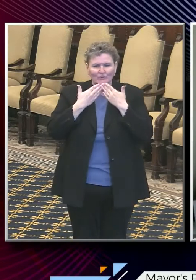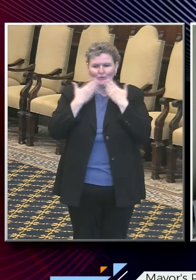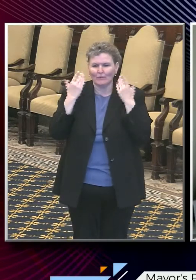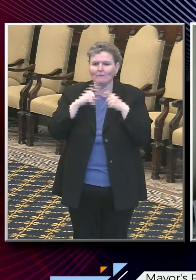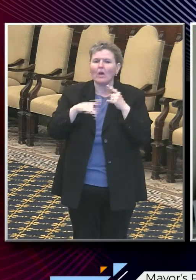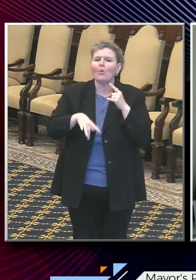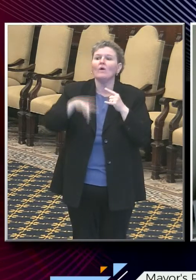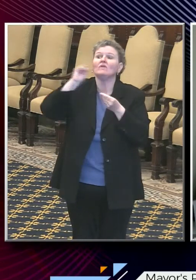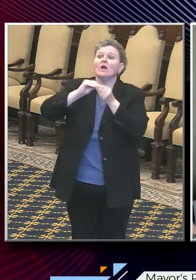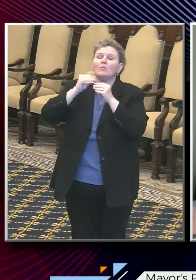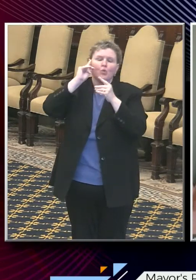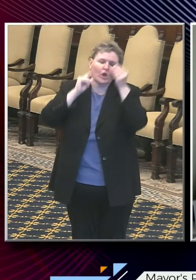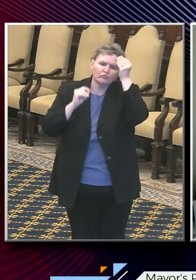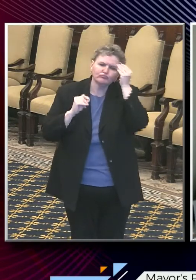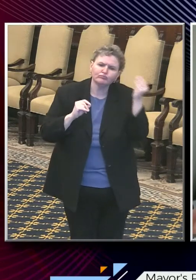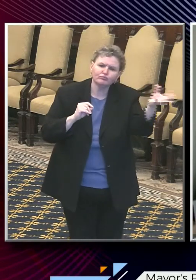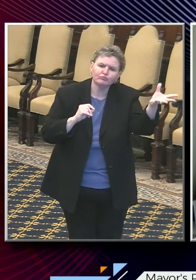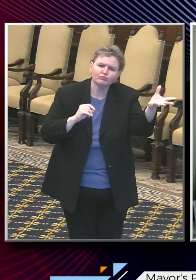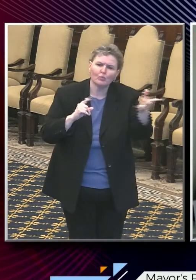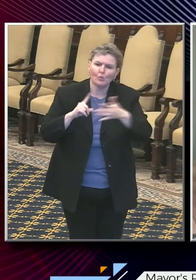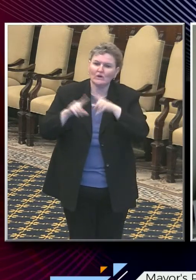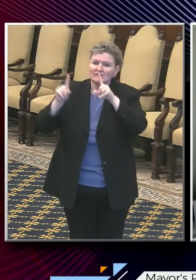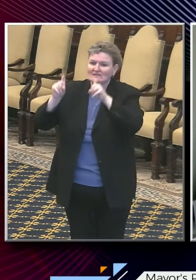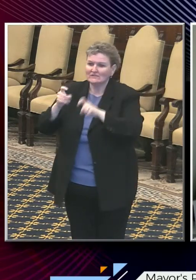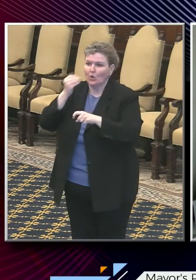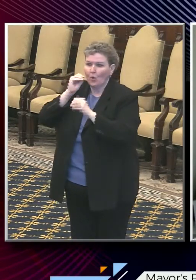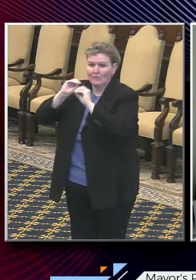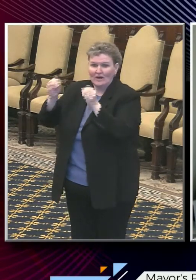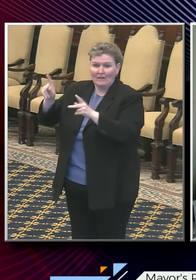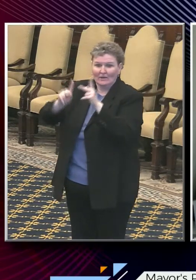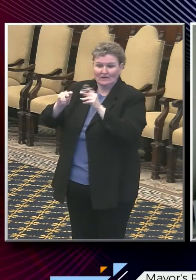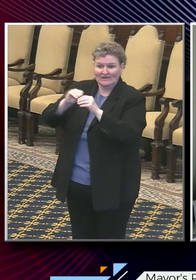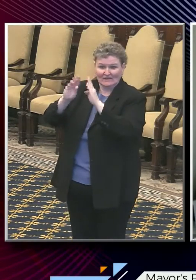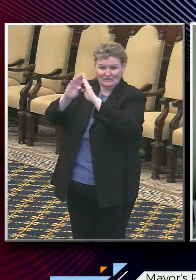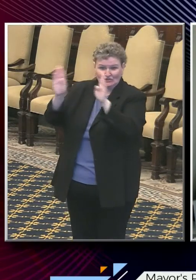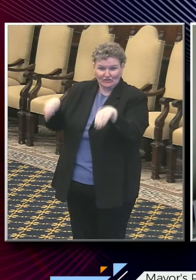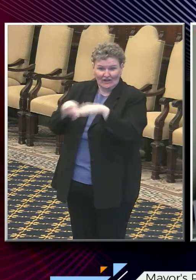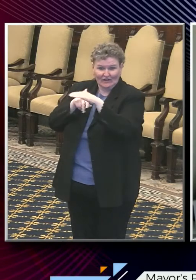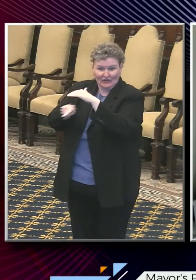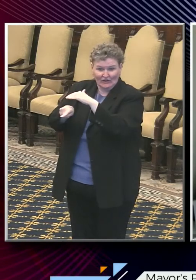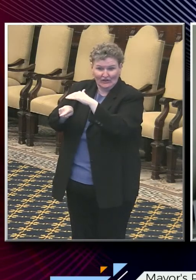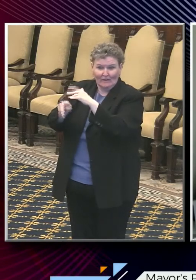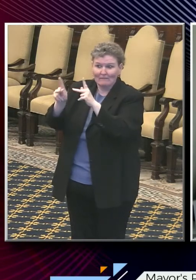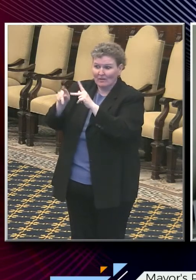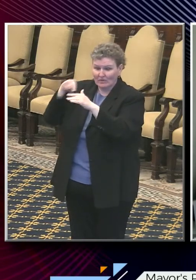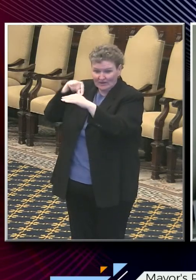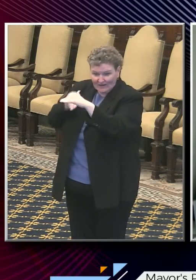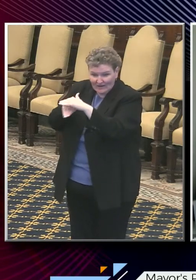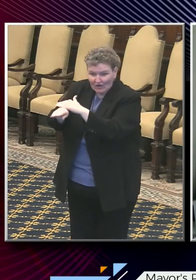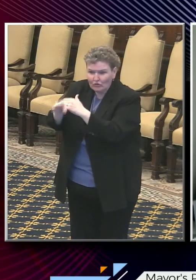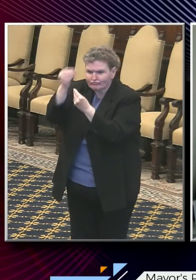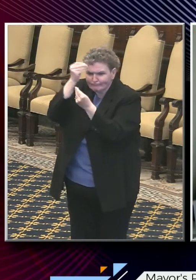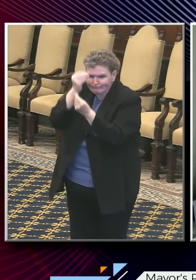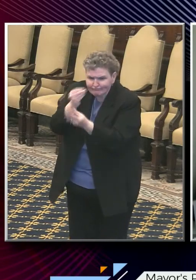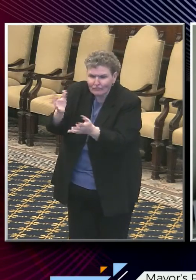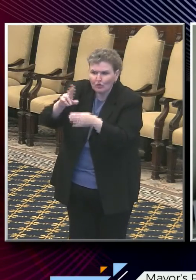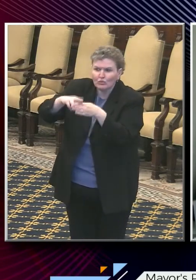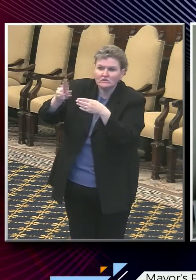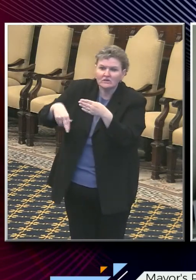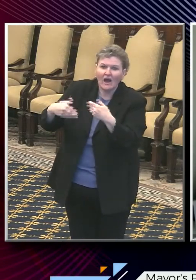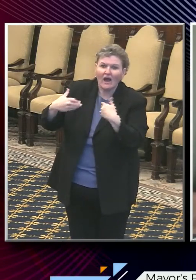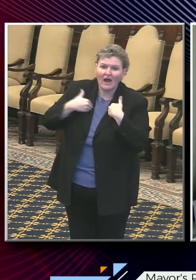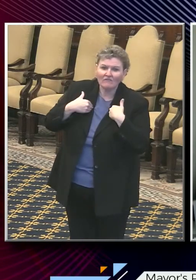settings. Bueno, nosotros estamos tratando a los albergues de la misma manera como hacemos con los hogares de ancianos, donde se congregan mucha gente